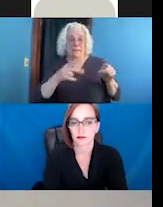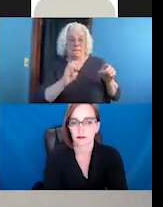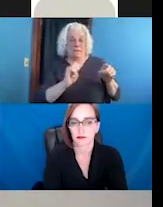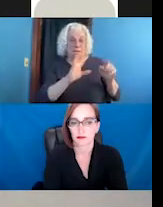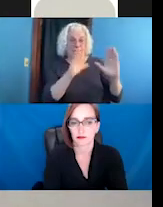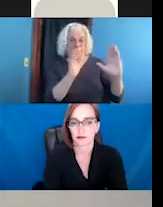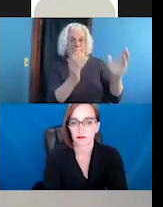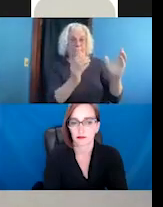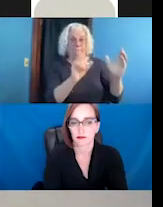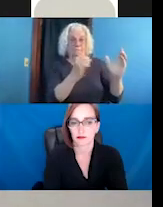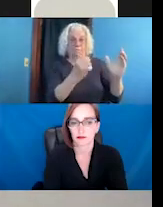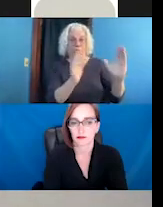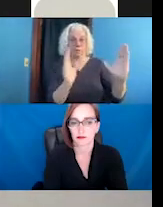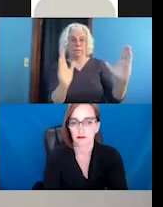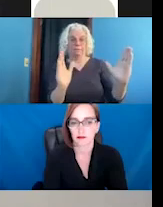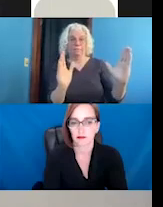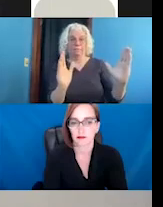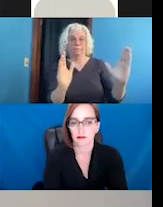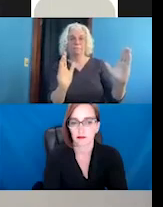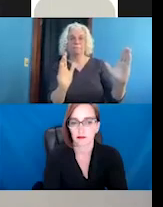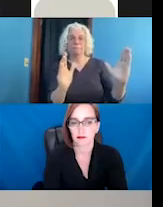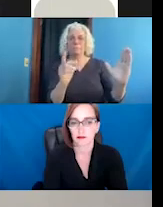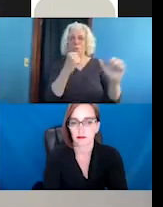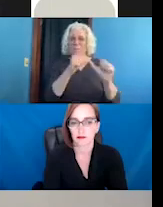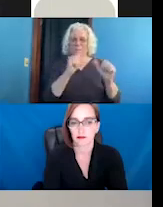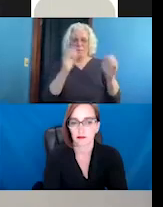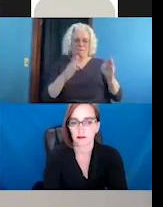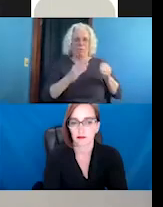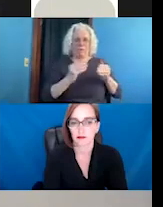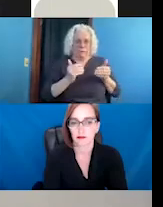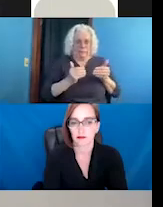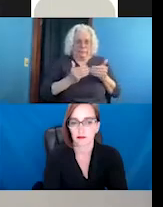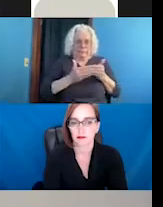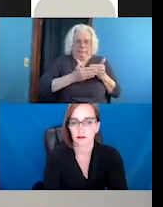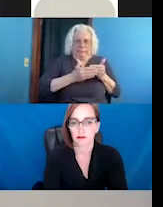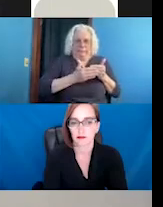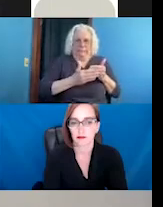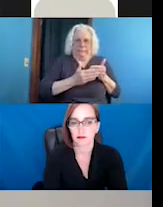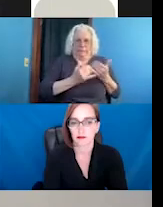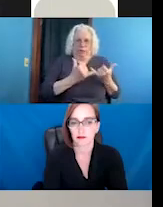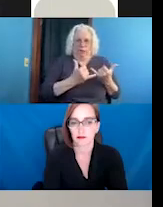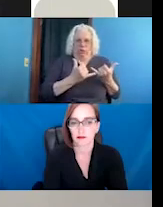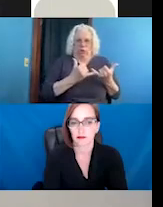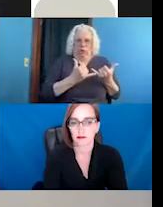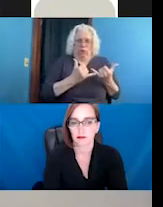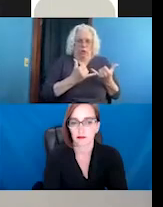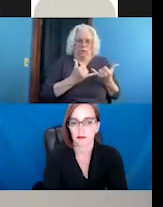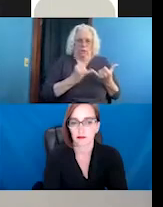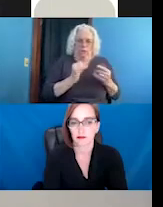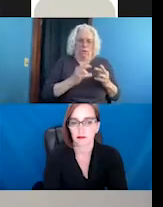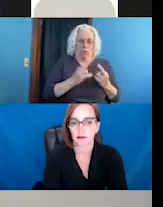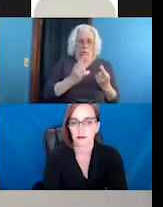about shorter term recommendations to the governor. Second phase of the work